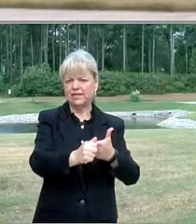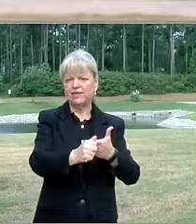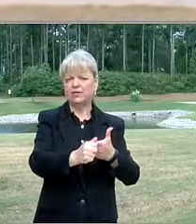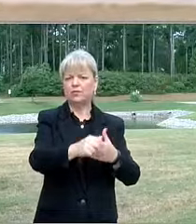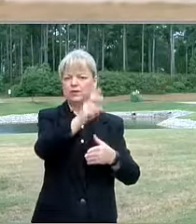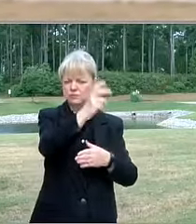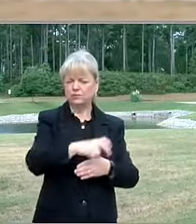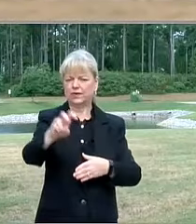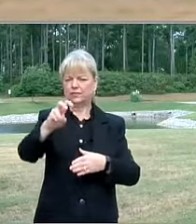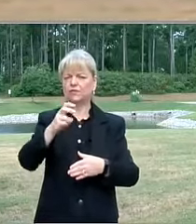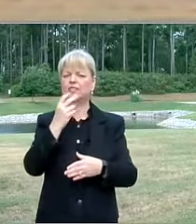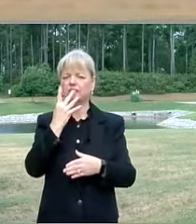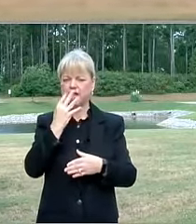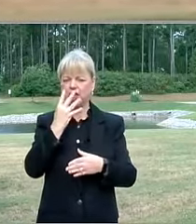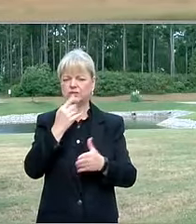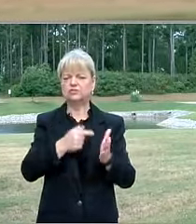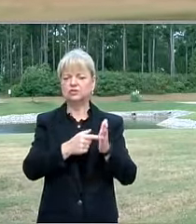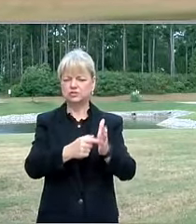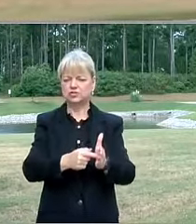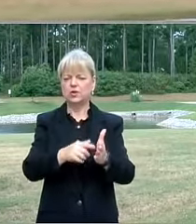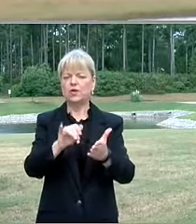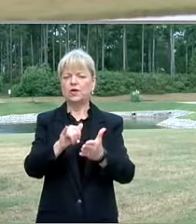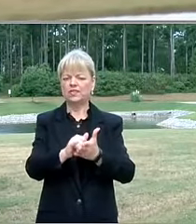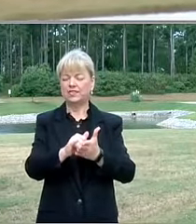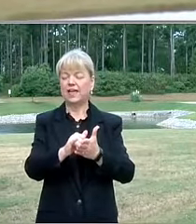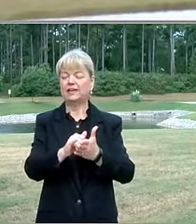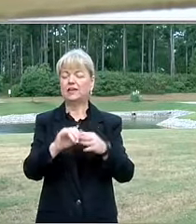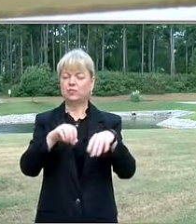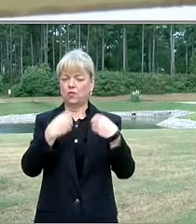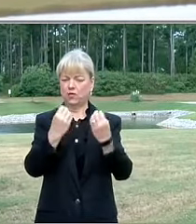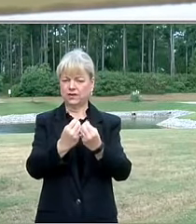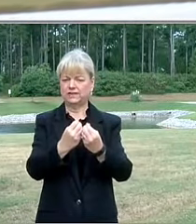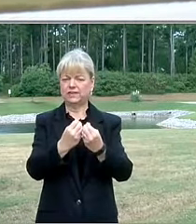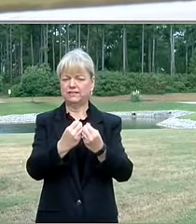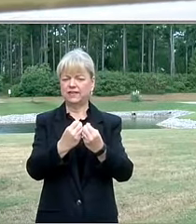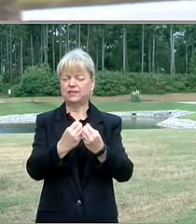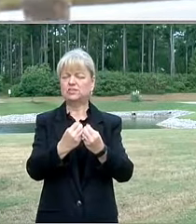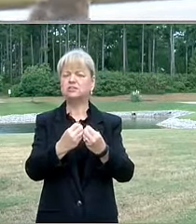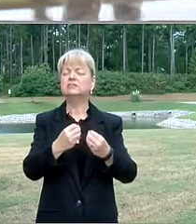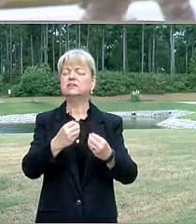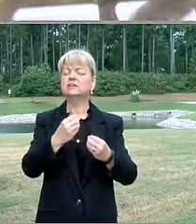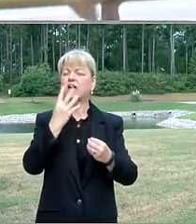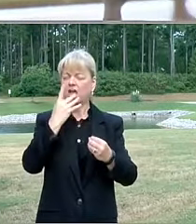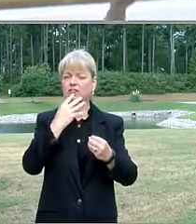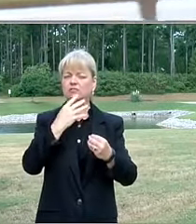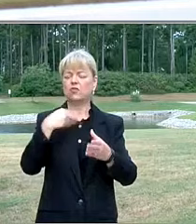the organization's legacy is passed as building blocks for future performance and achievement.